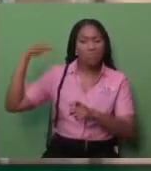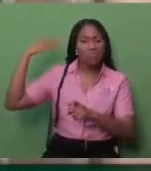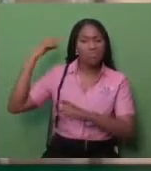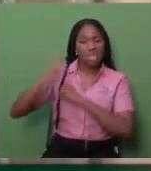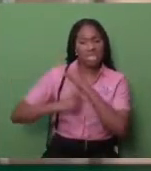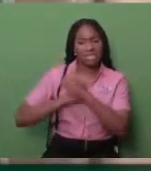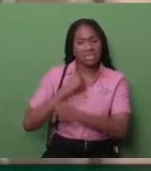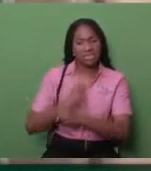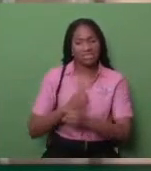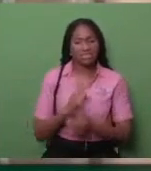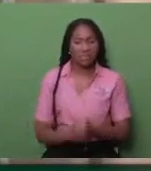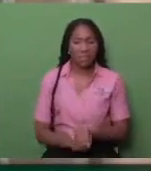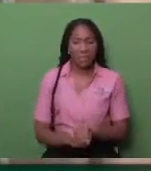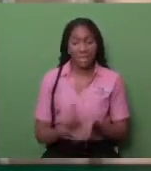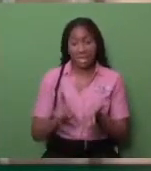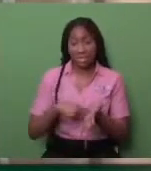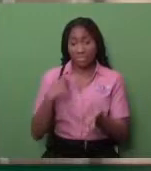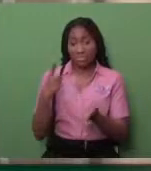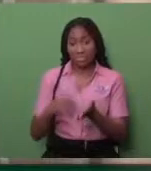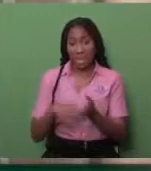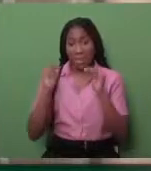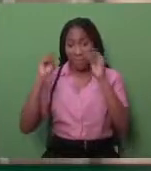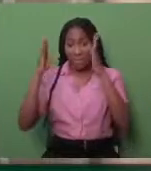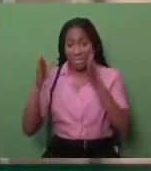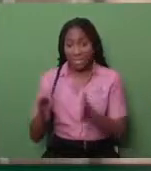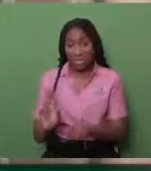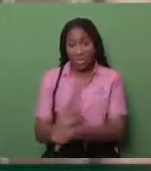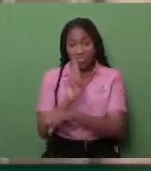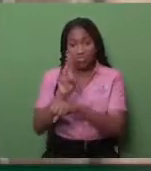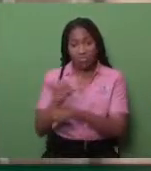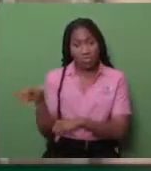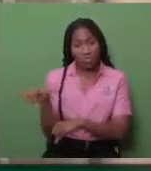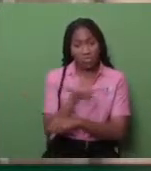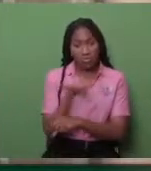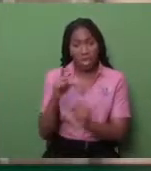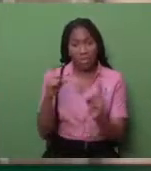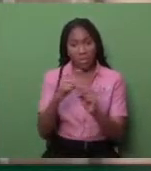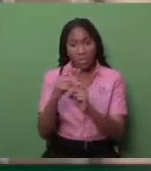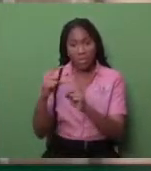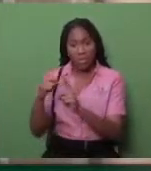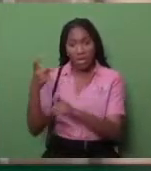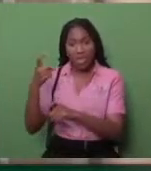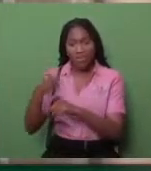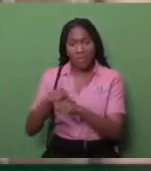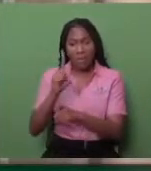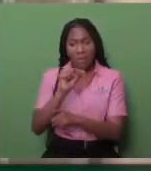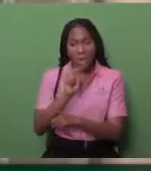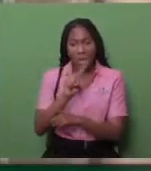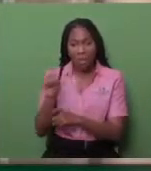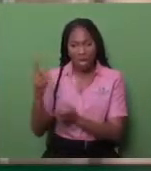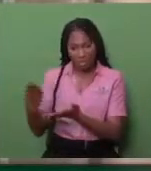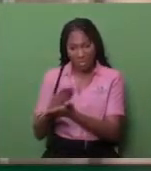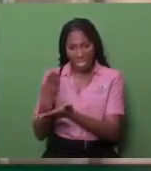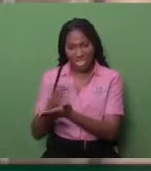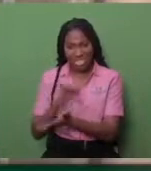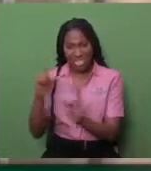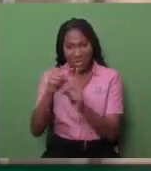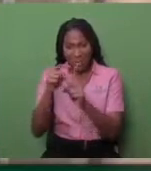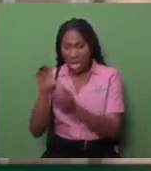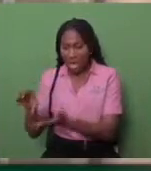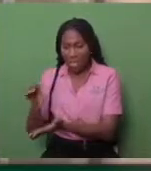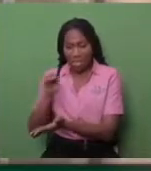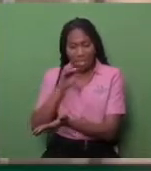was satisfied to merely copy and paste the wording of parts of his 2021 speech. And we all know you cannot expect to